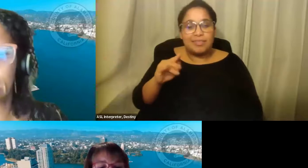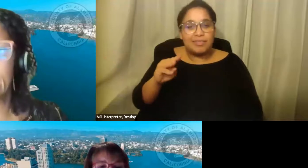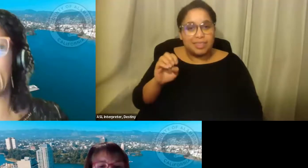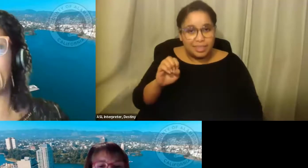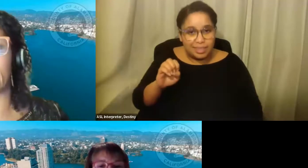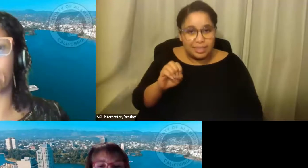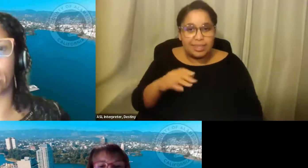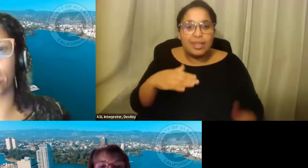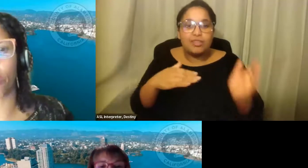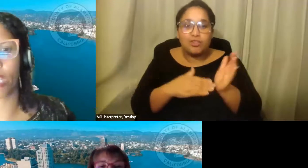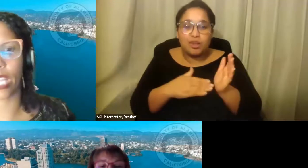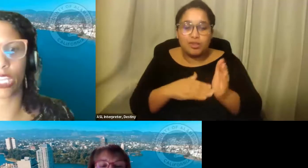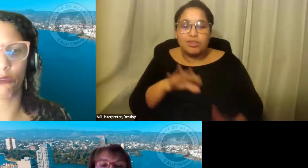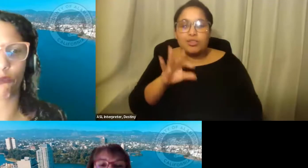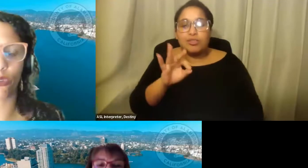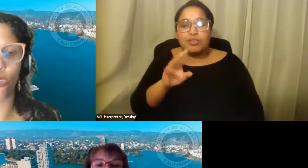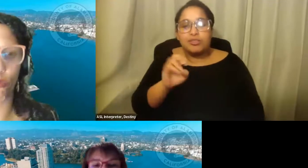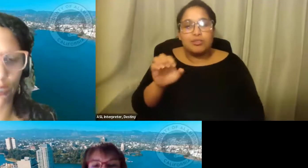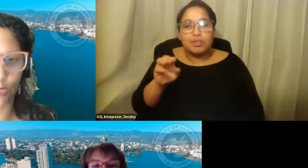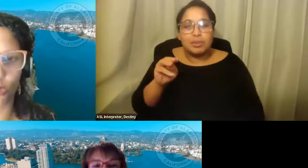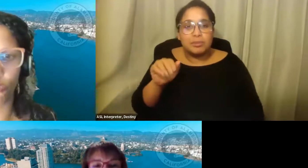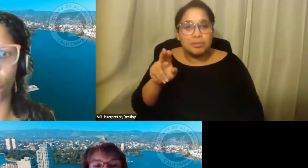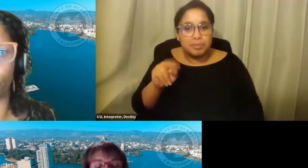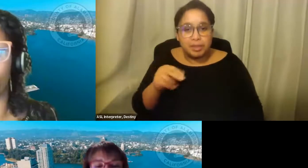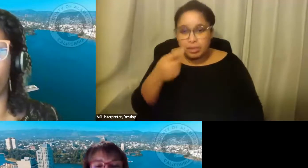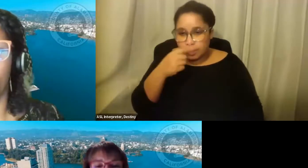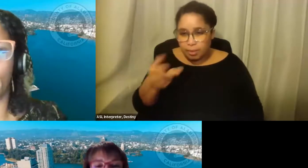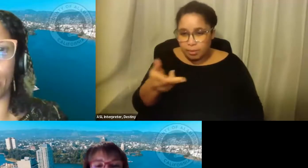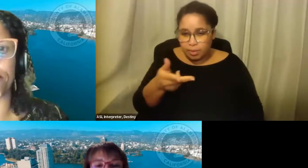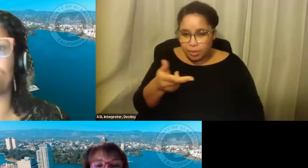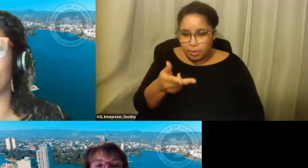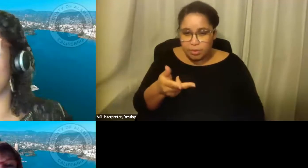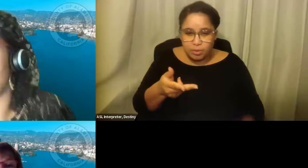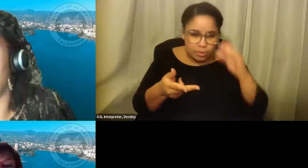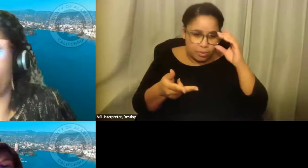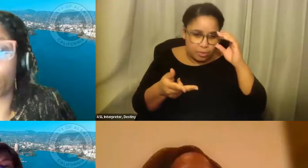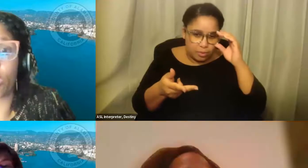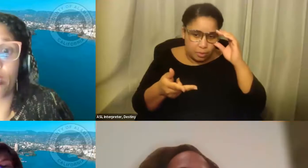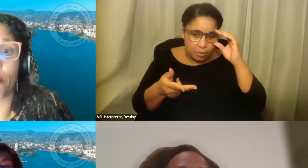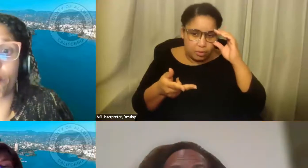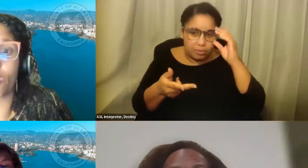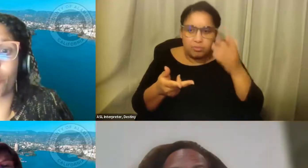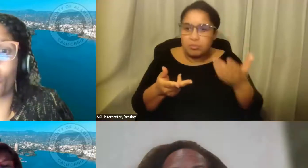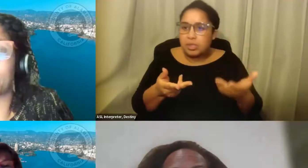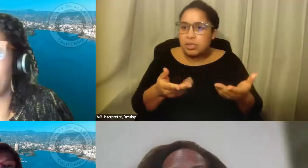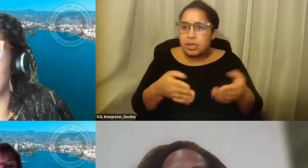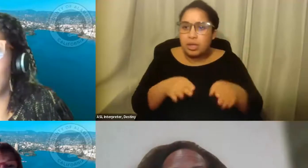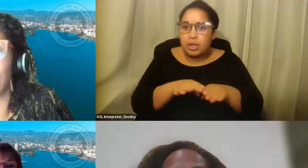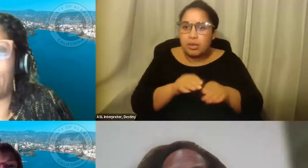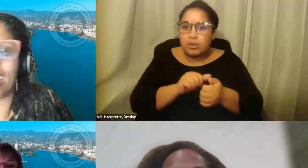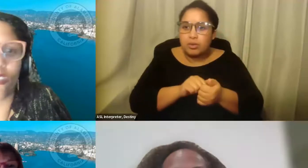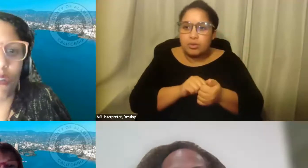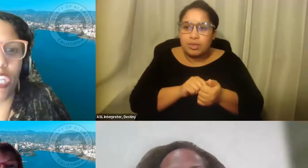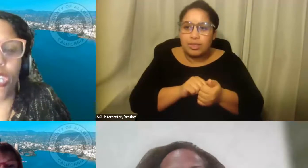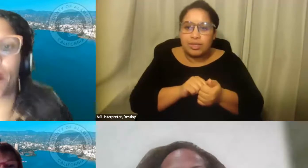on. And I think I would like for the 3 of you to just close with some thoughts, maybe